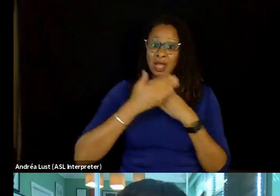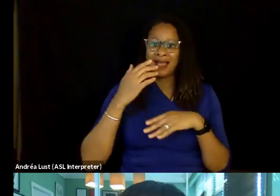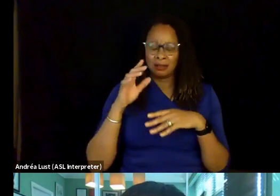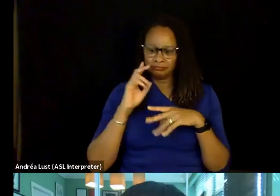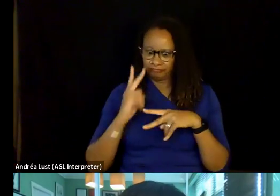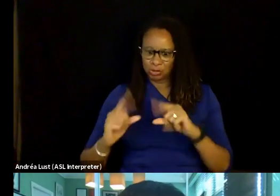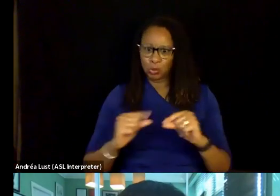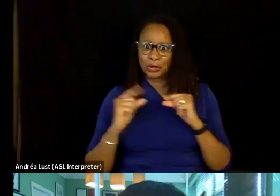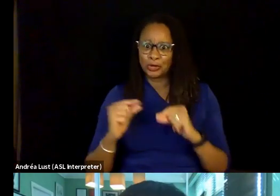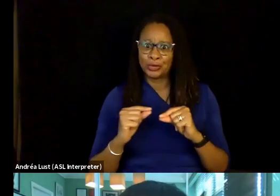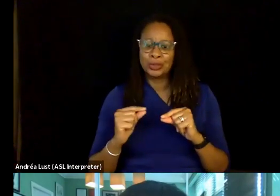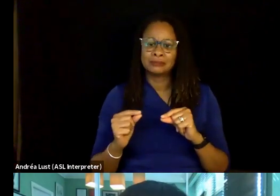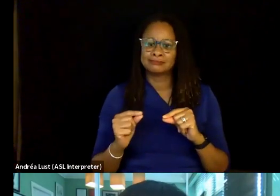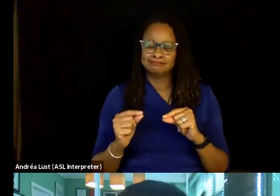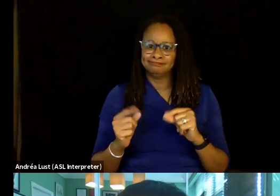And